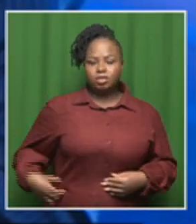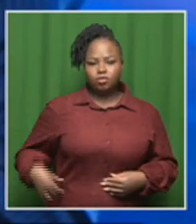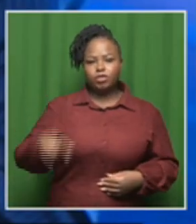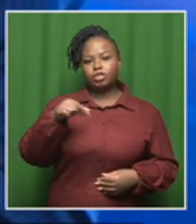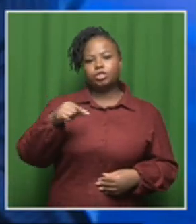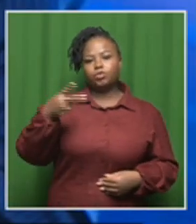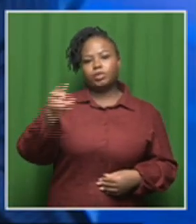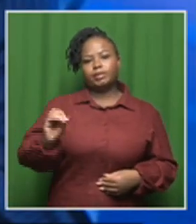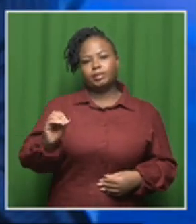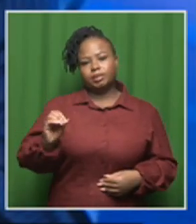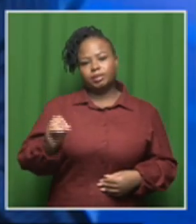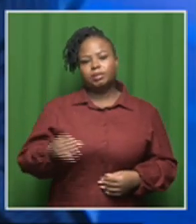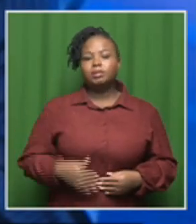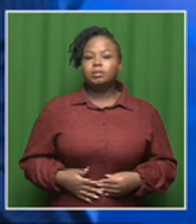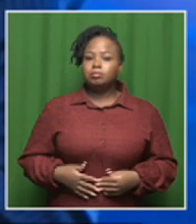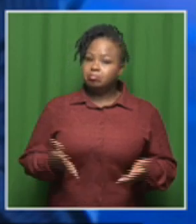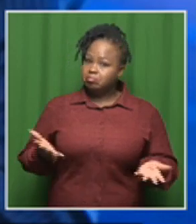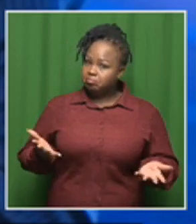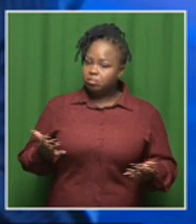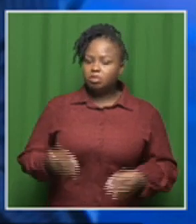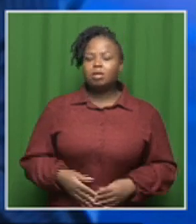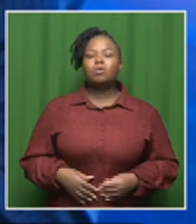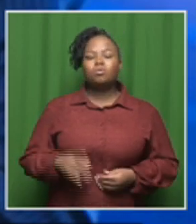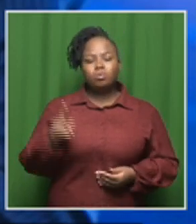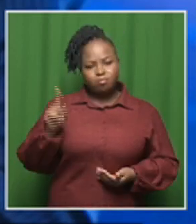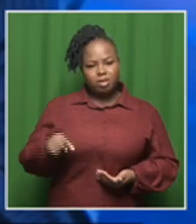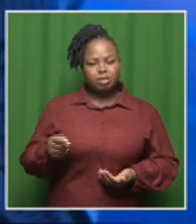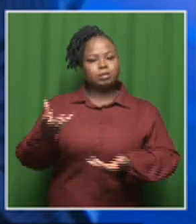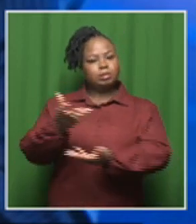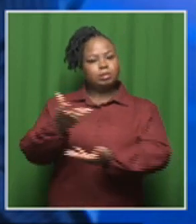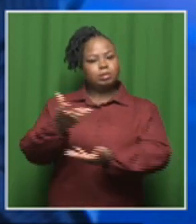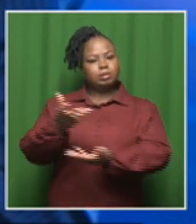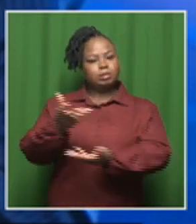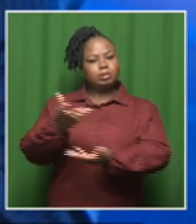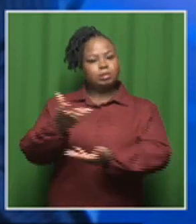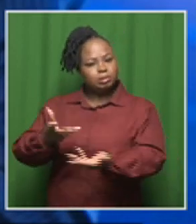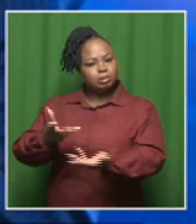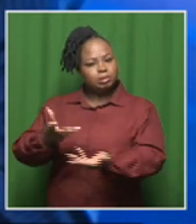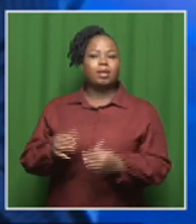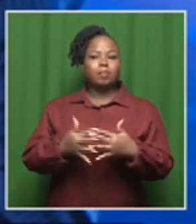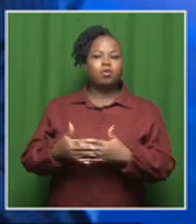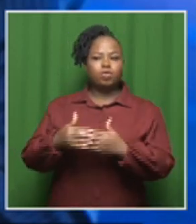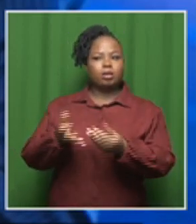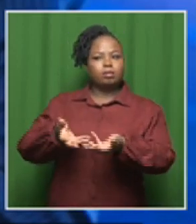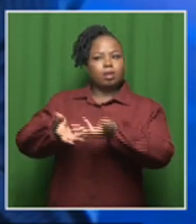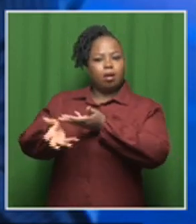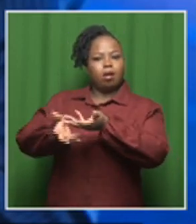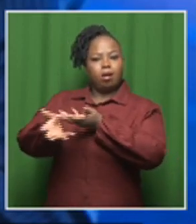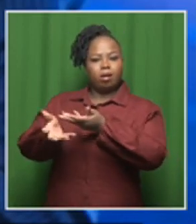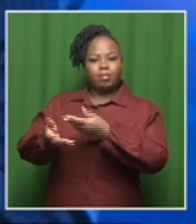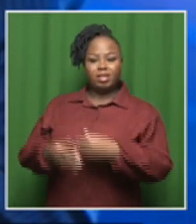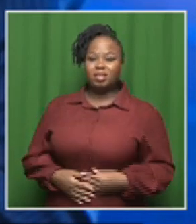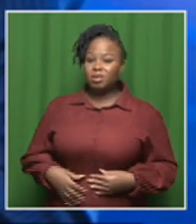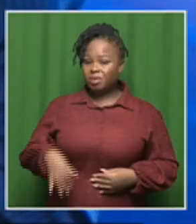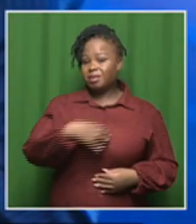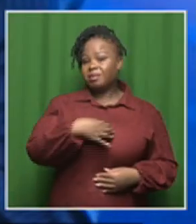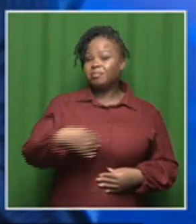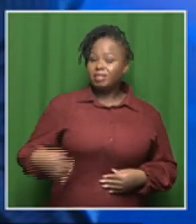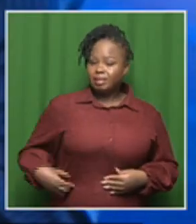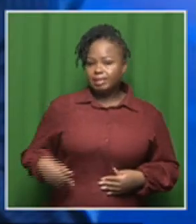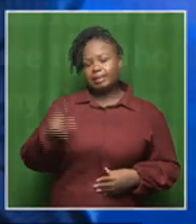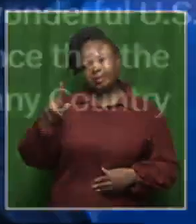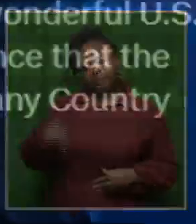president of the G20, and therefore you will have to engage with the Americans constantly. And therefore, the president